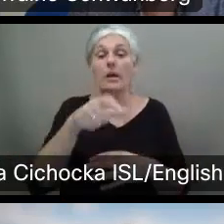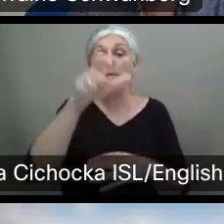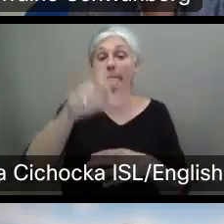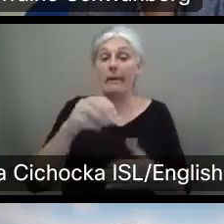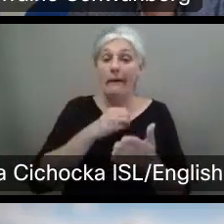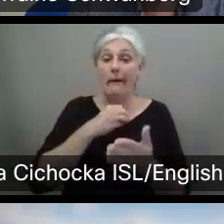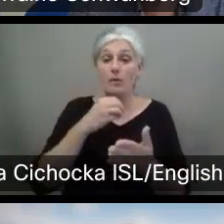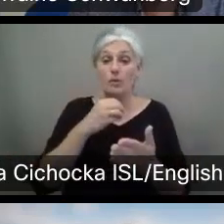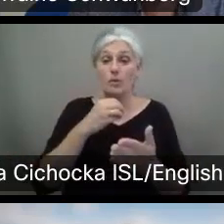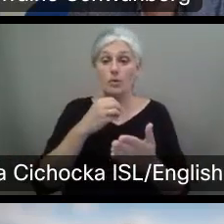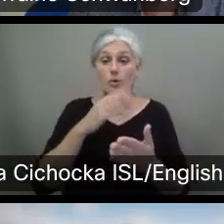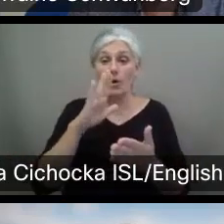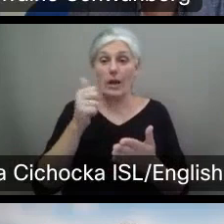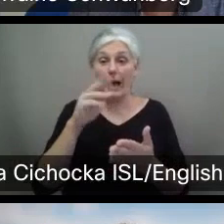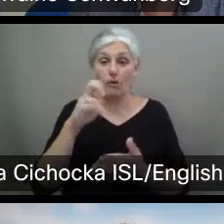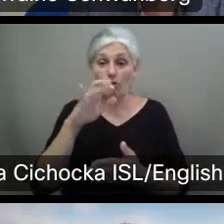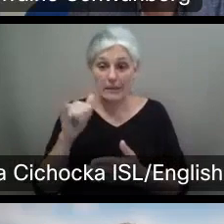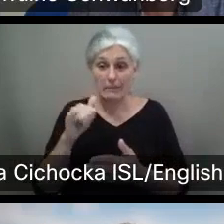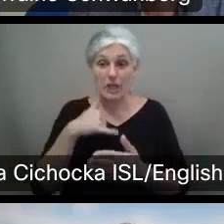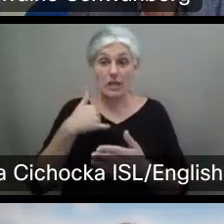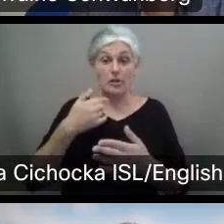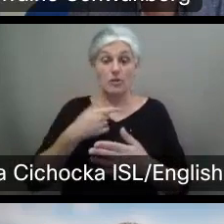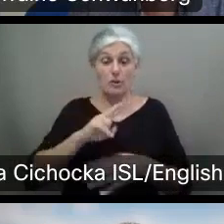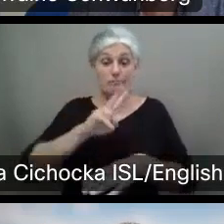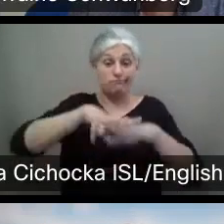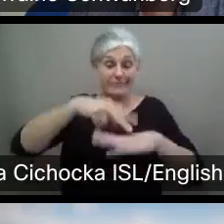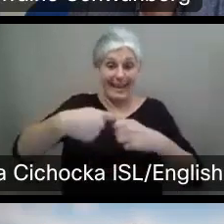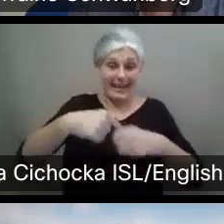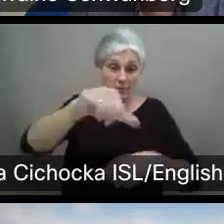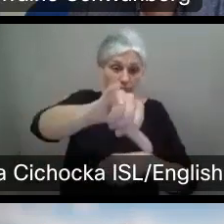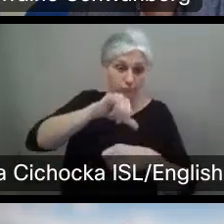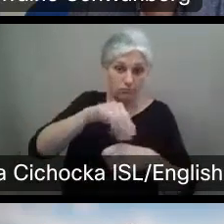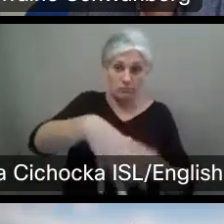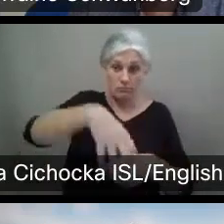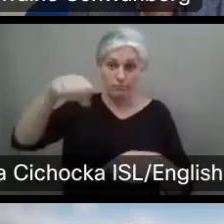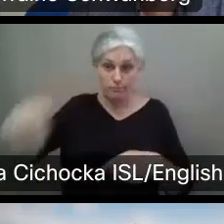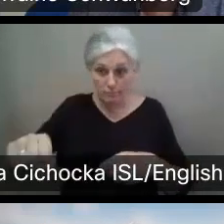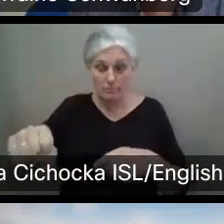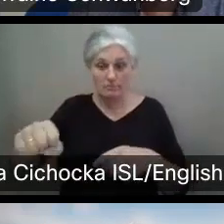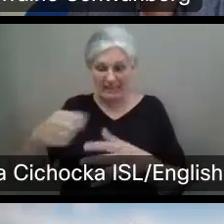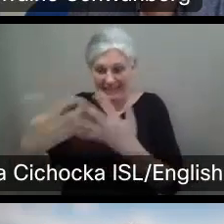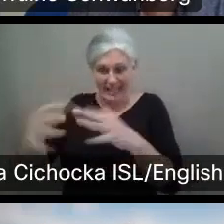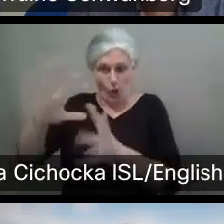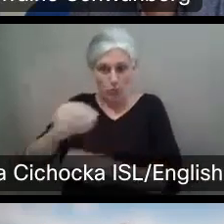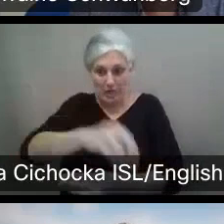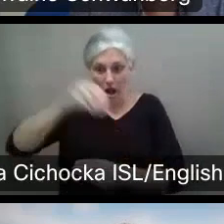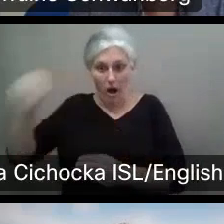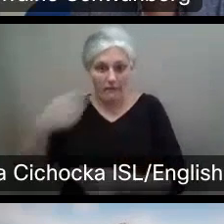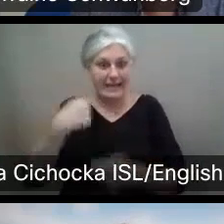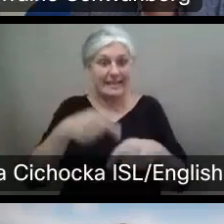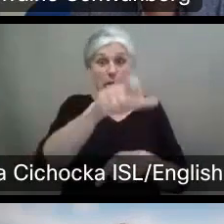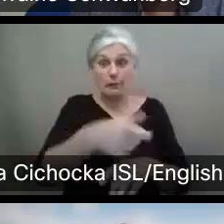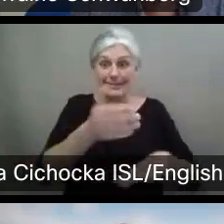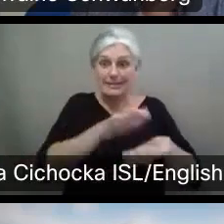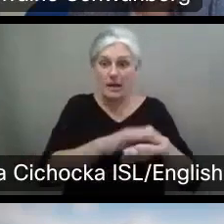to undergo a laparotomy to remove an instrument or swab and then dies as a consequence of that operation, again,